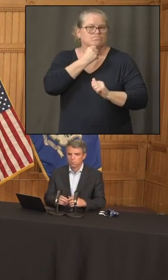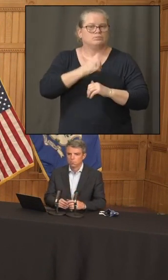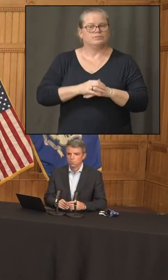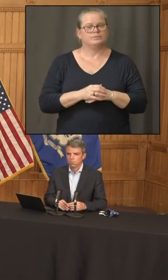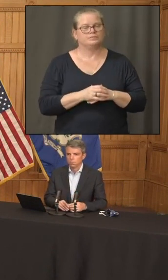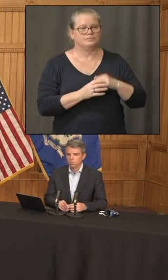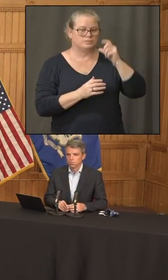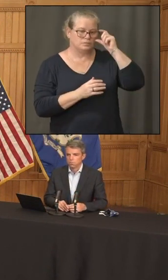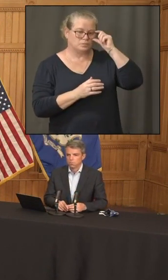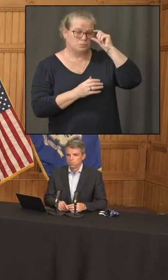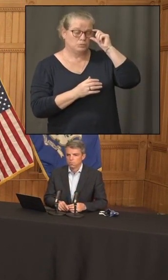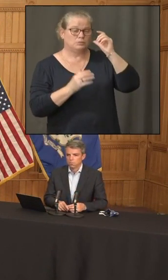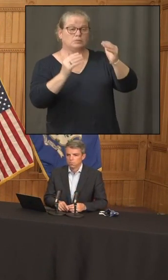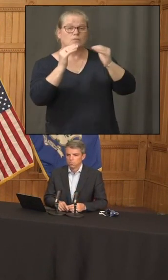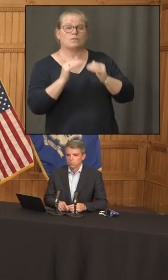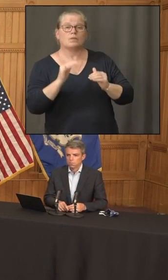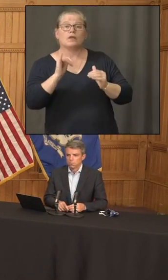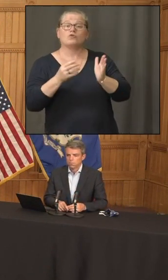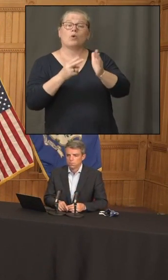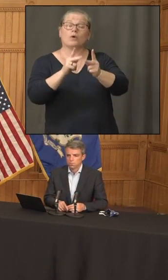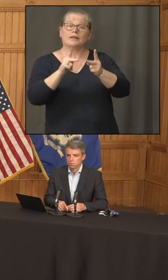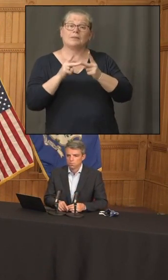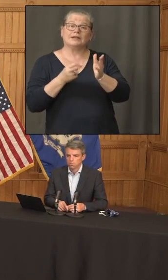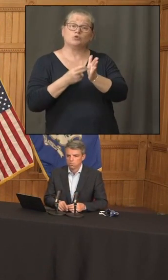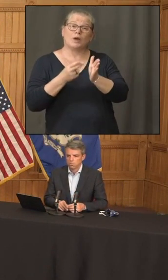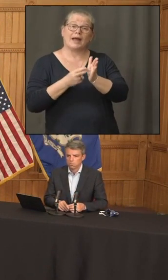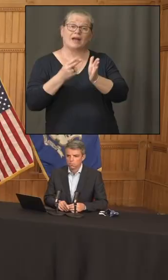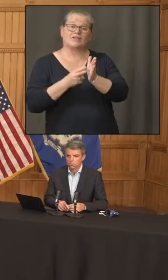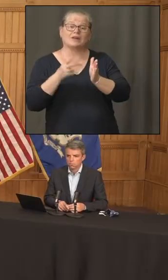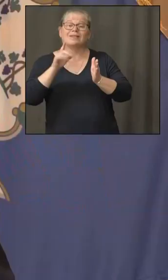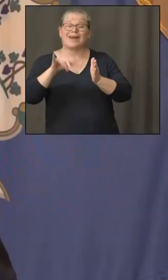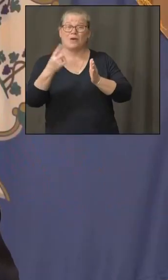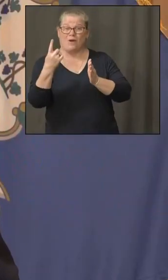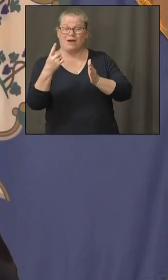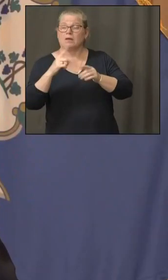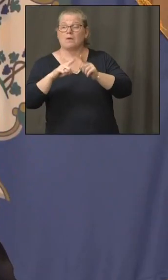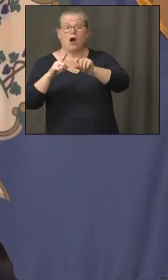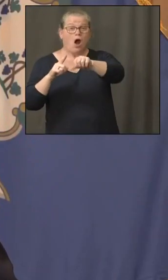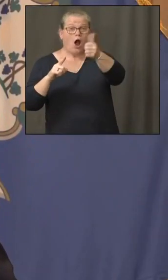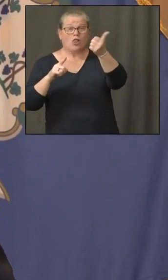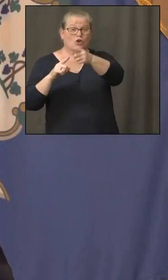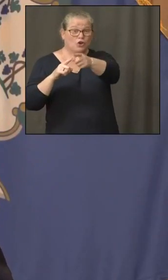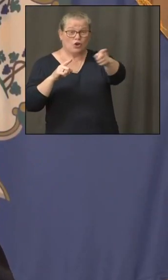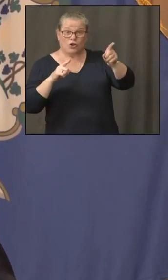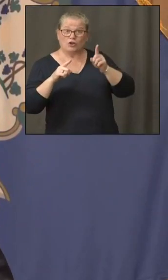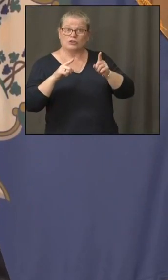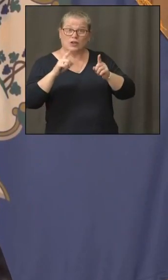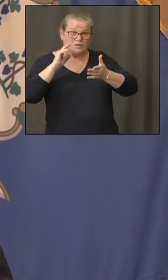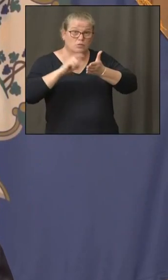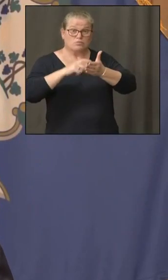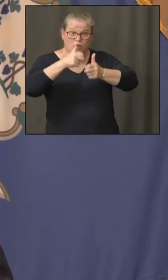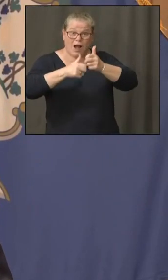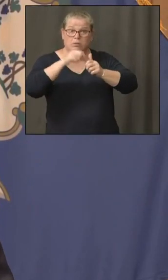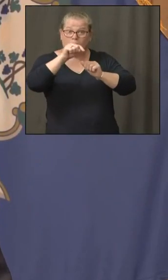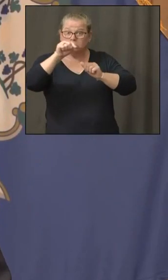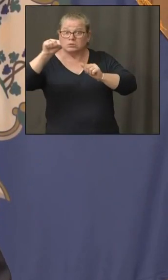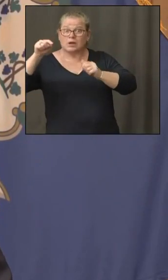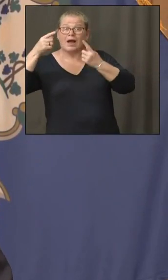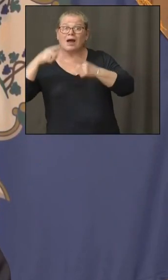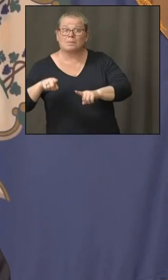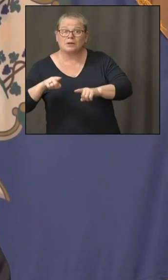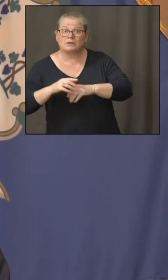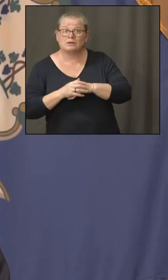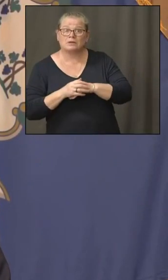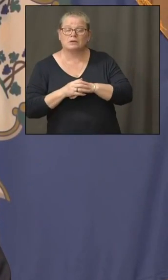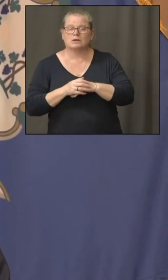beyond this place in New Haven? Not that I've heard of. I can tell you that we've been noticed